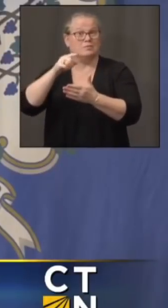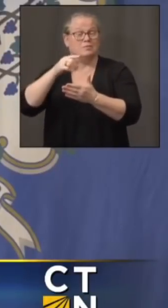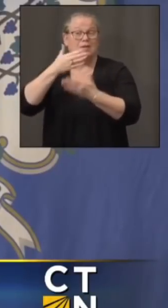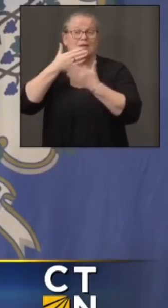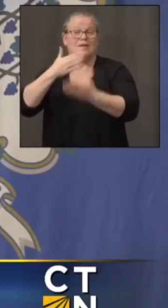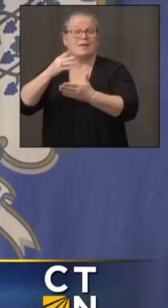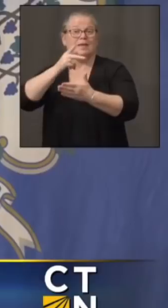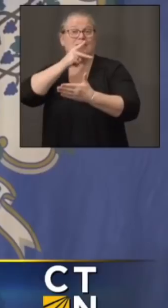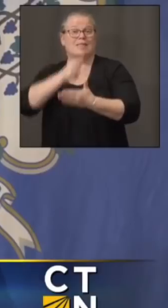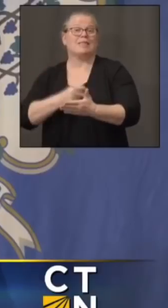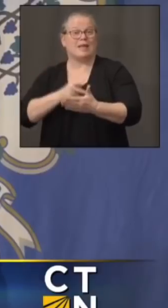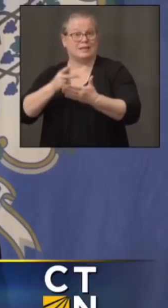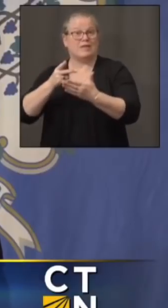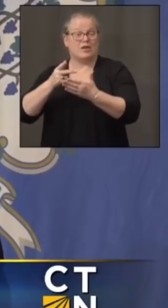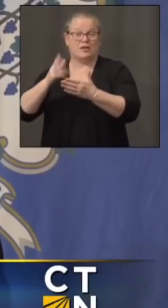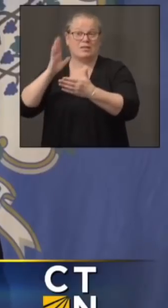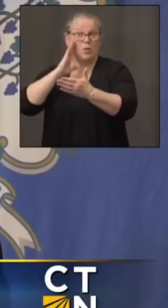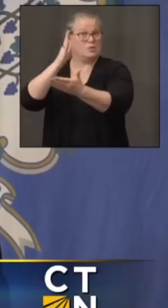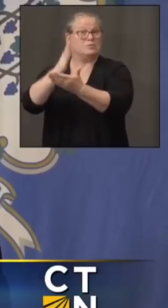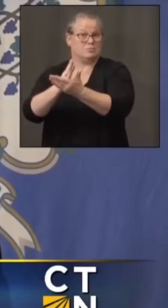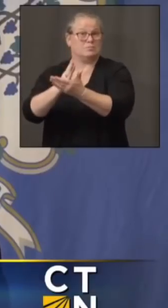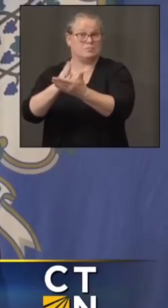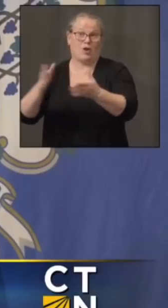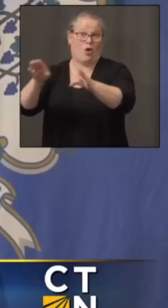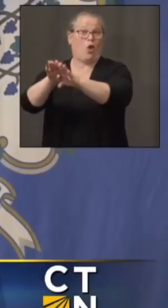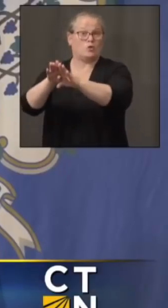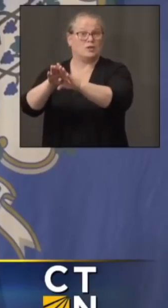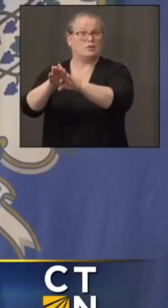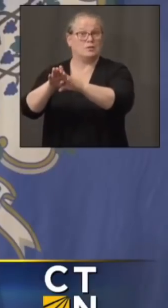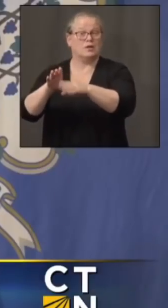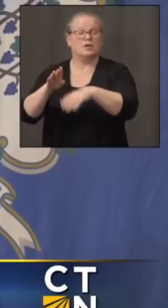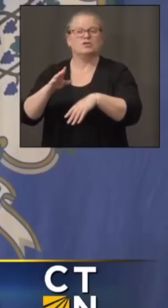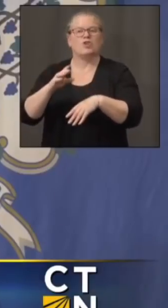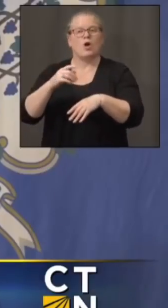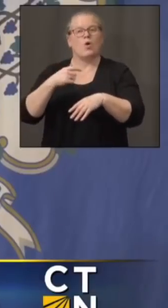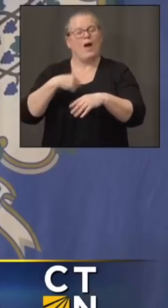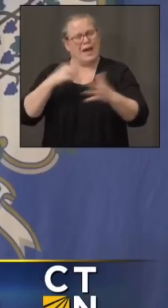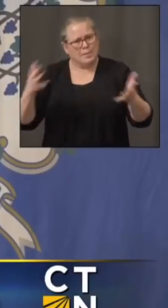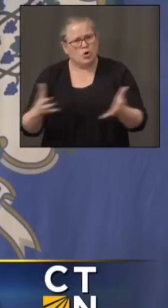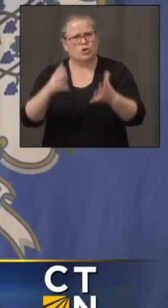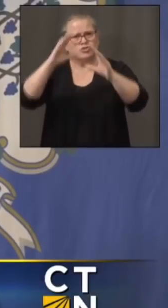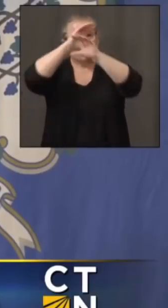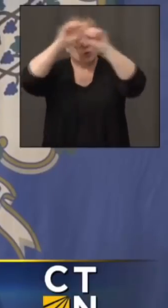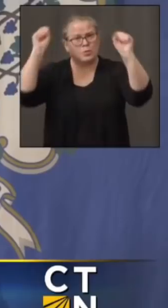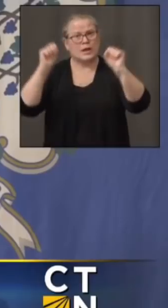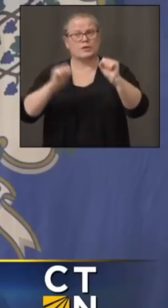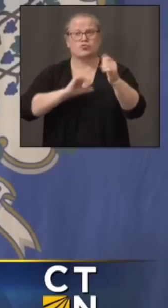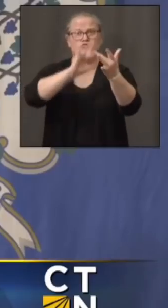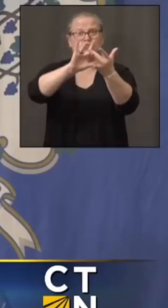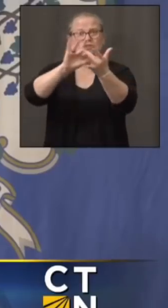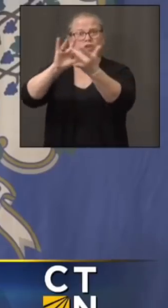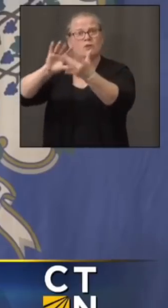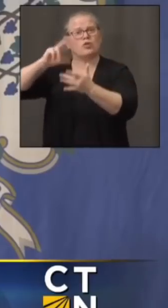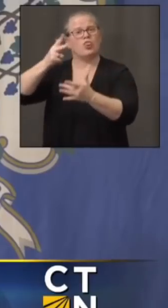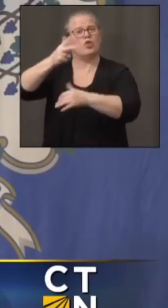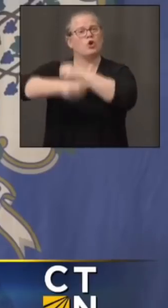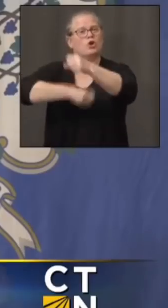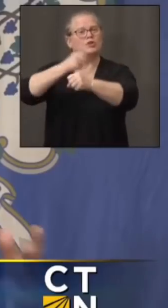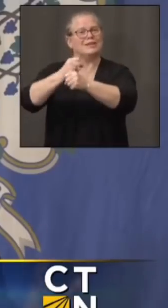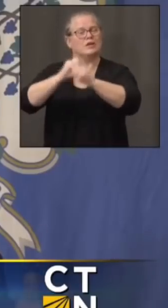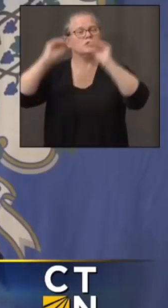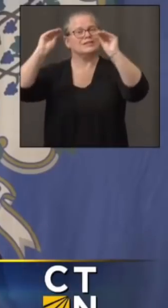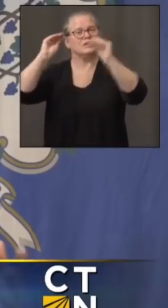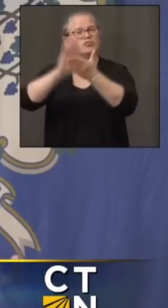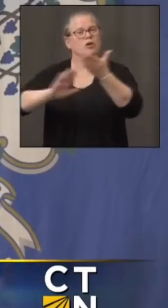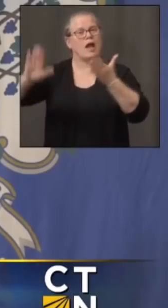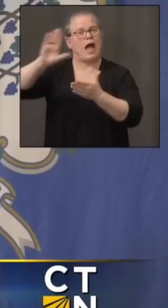at teachers' colleges. So I'm urging superintendents to reach out to the students, the third-year students of those teacher